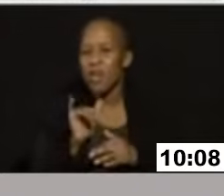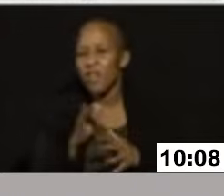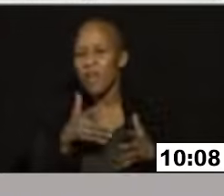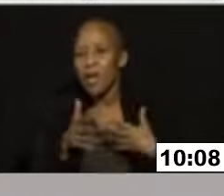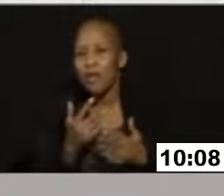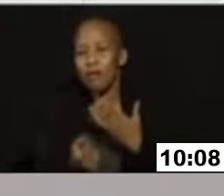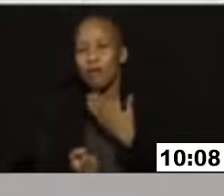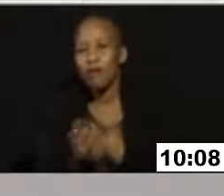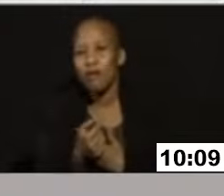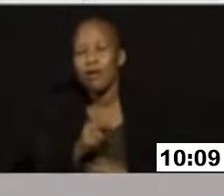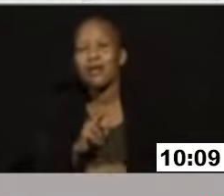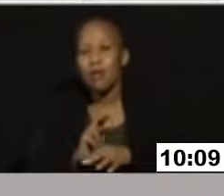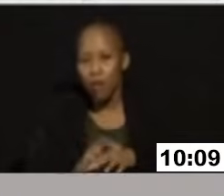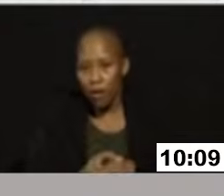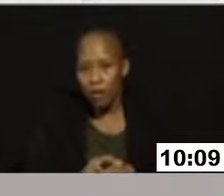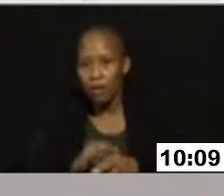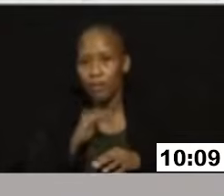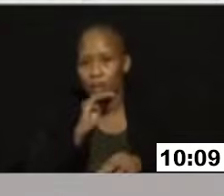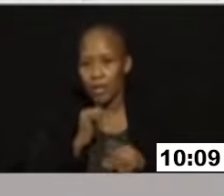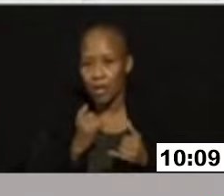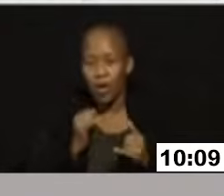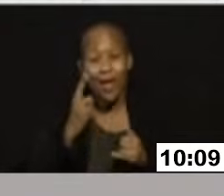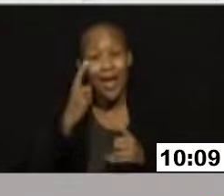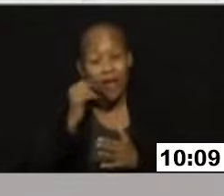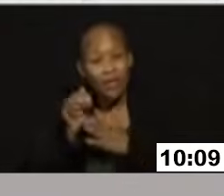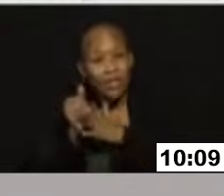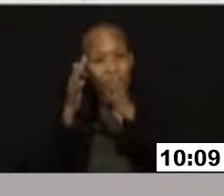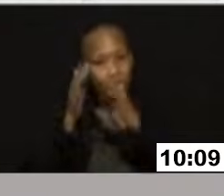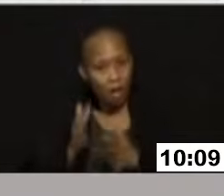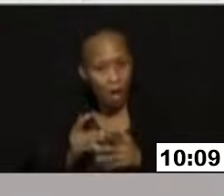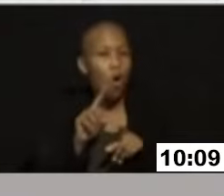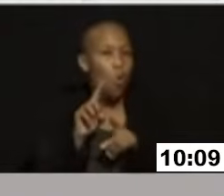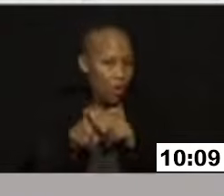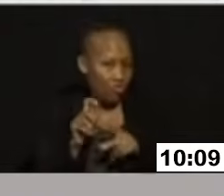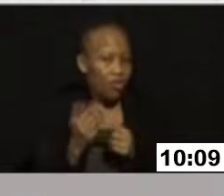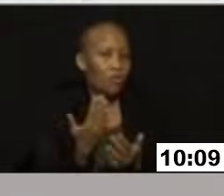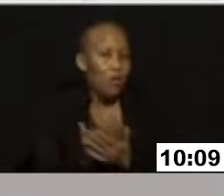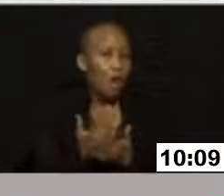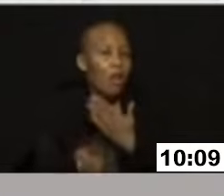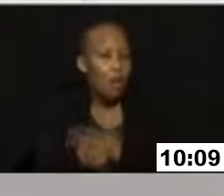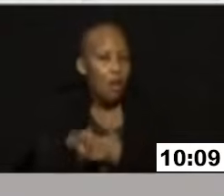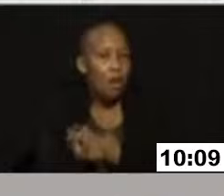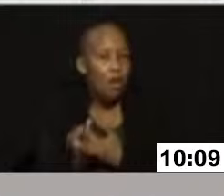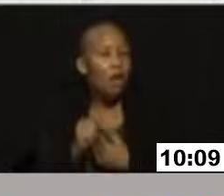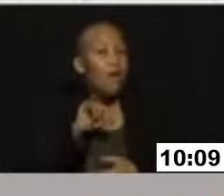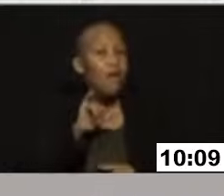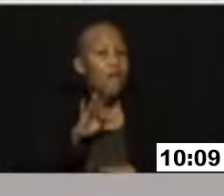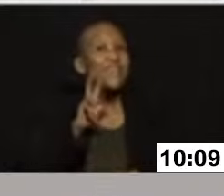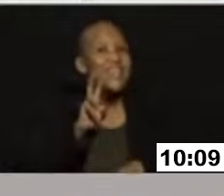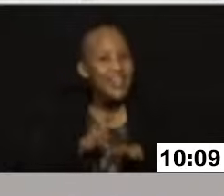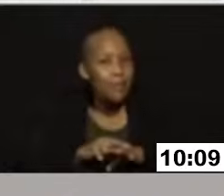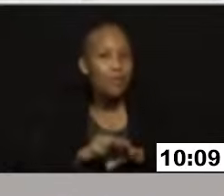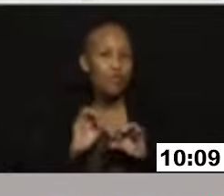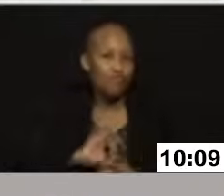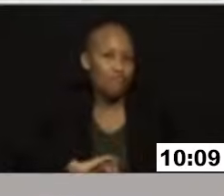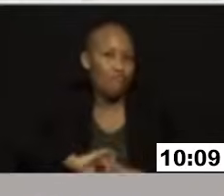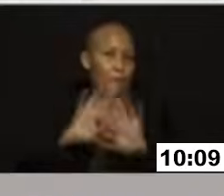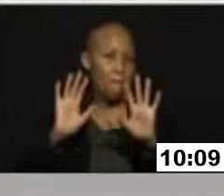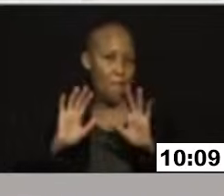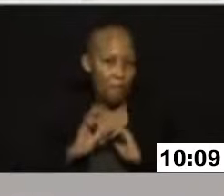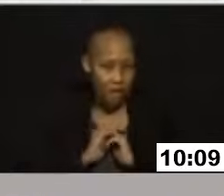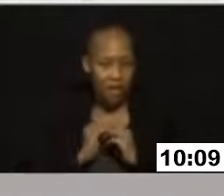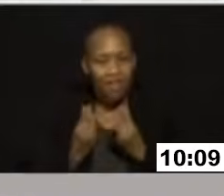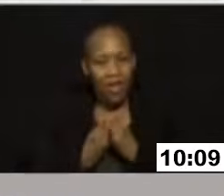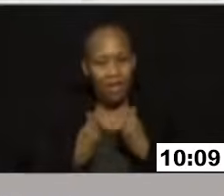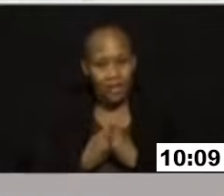is the duty of the evidence leaders to put those questions that will clarify that. But we then get to the